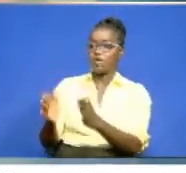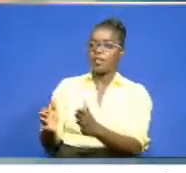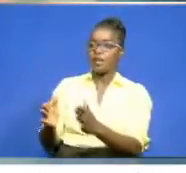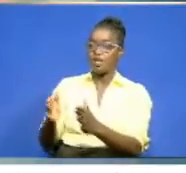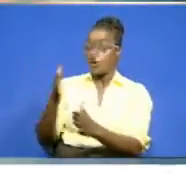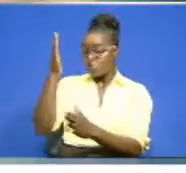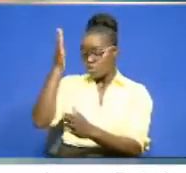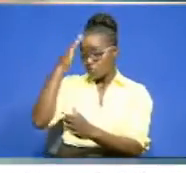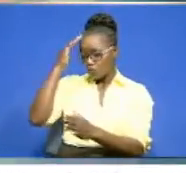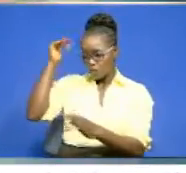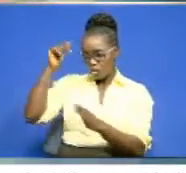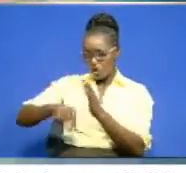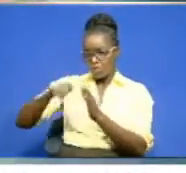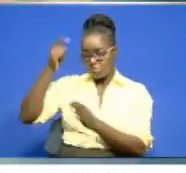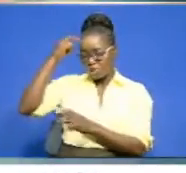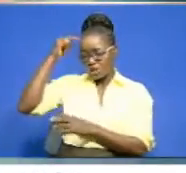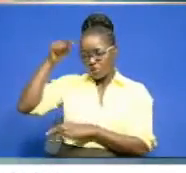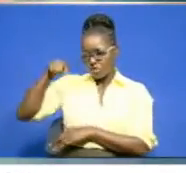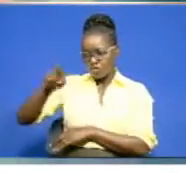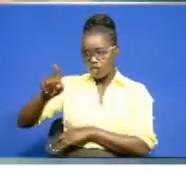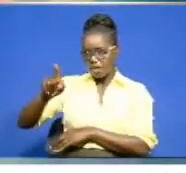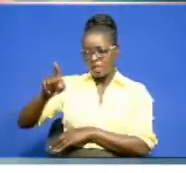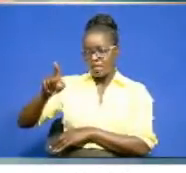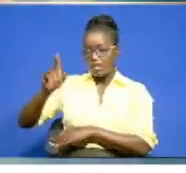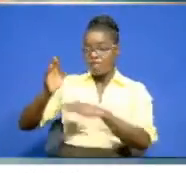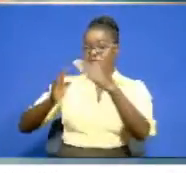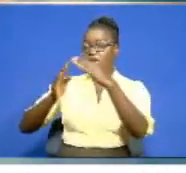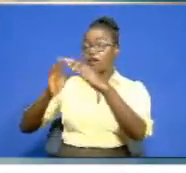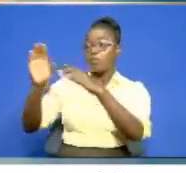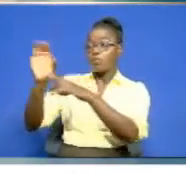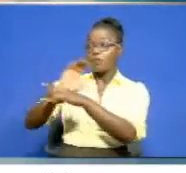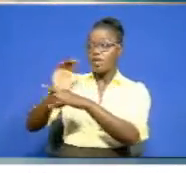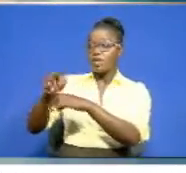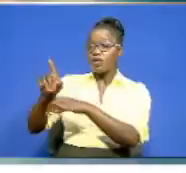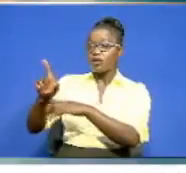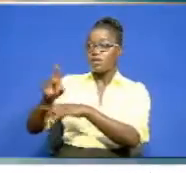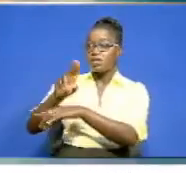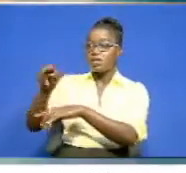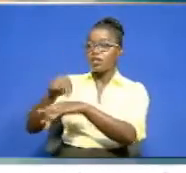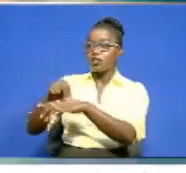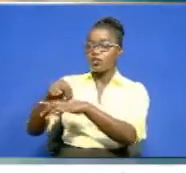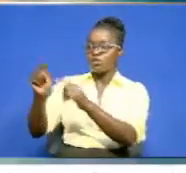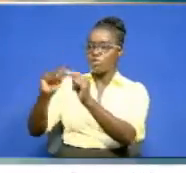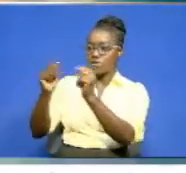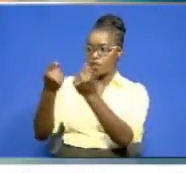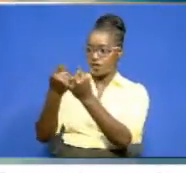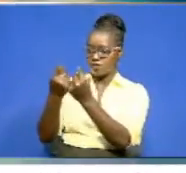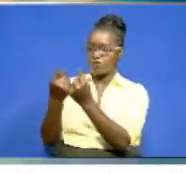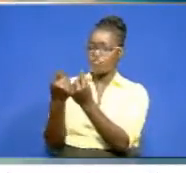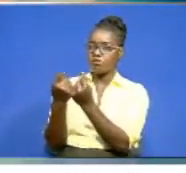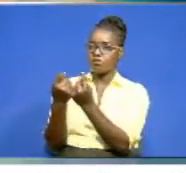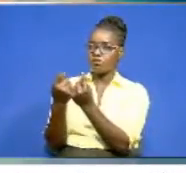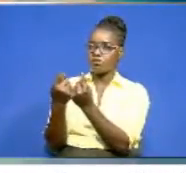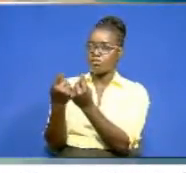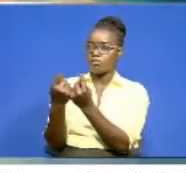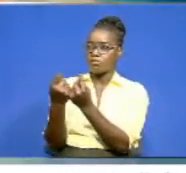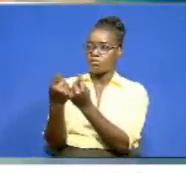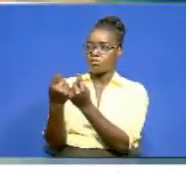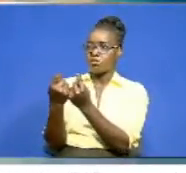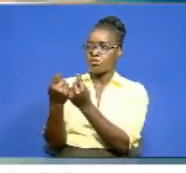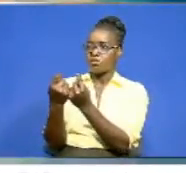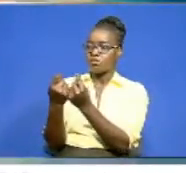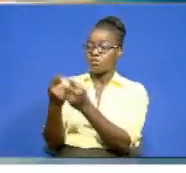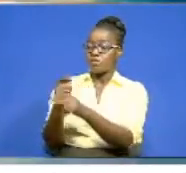back of your mind, the peak of your career is playing for your national team. So when you get a call